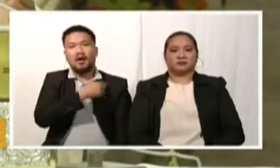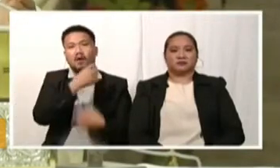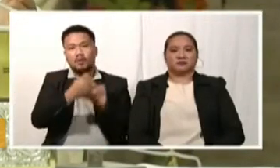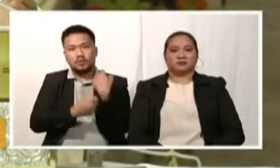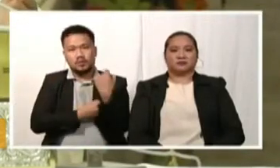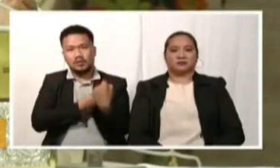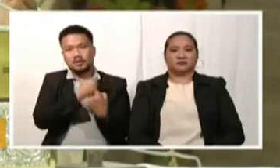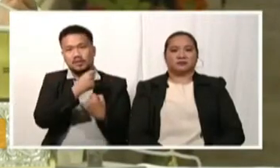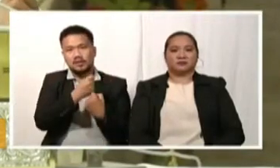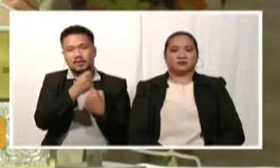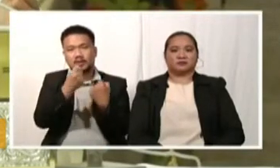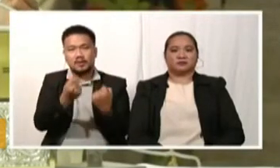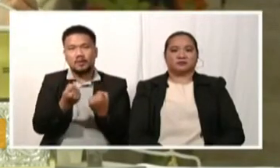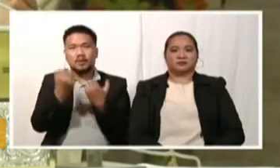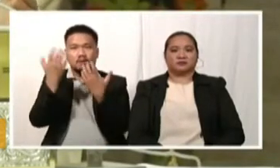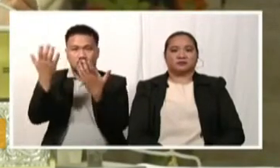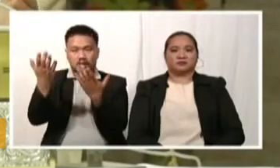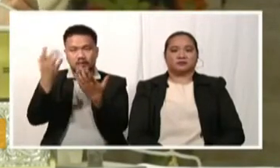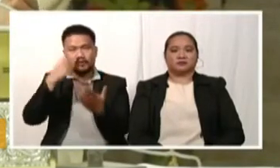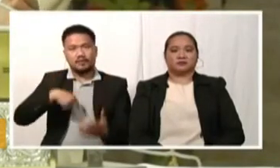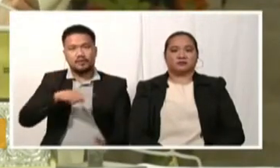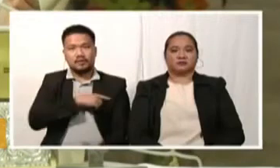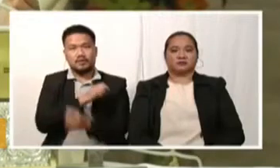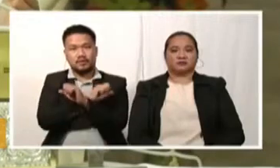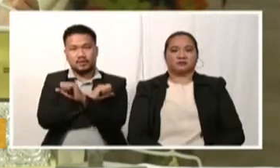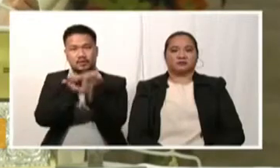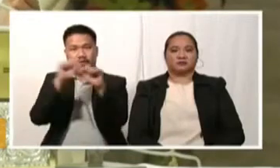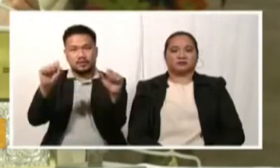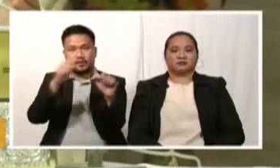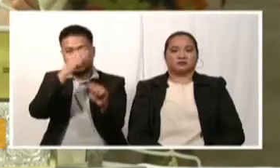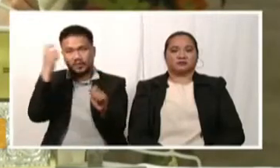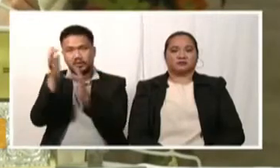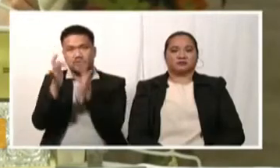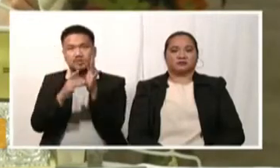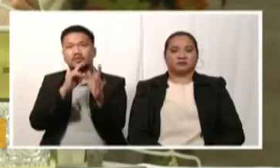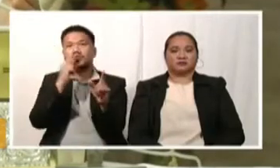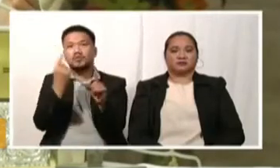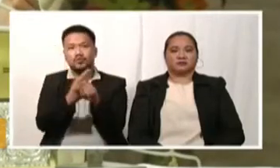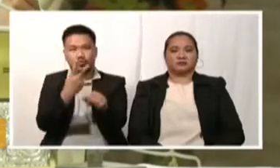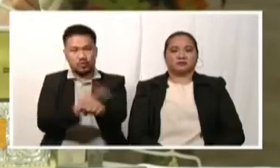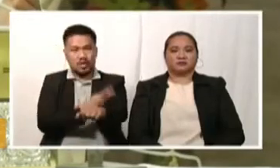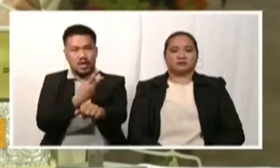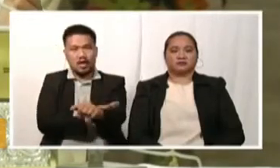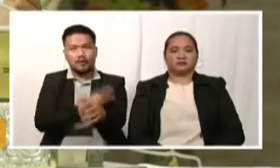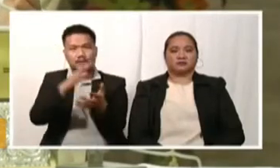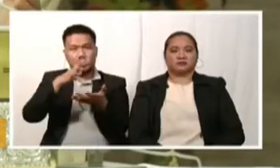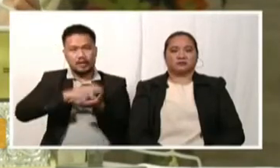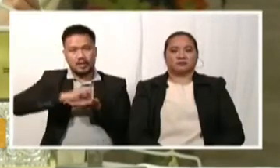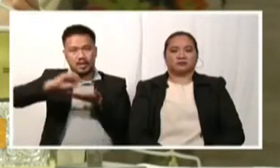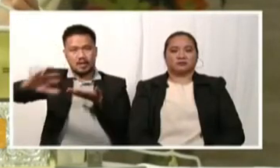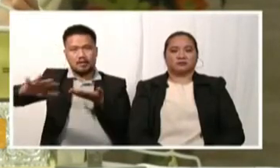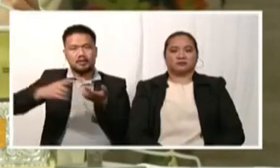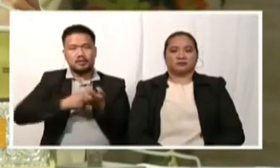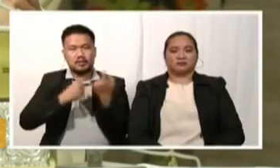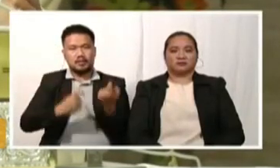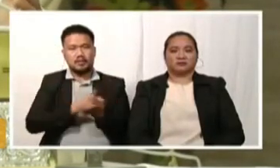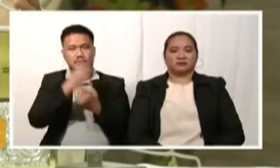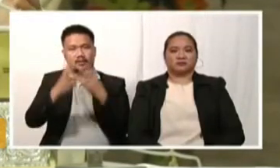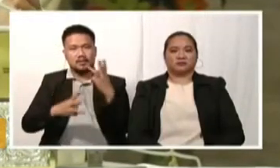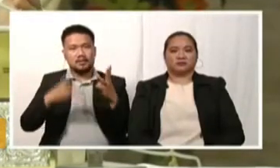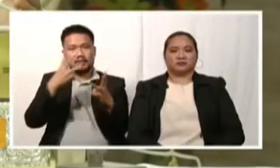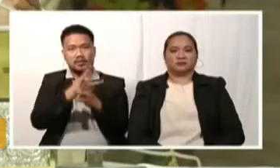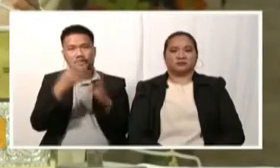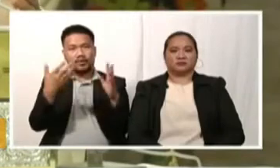been sacrificed. For he is the true Lamb who has taken away the sins of the world.